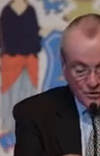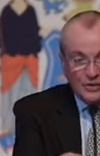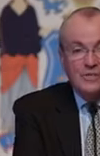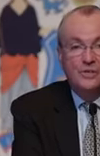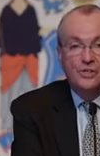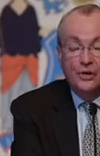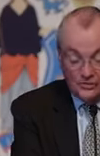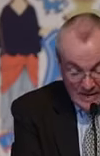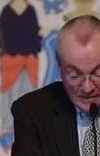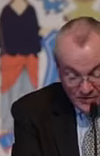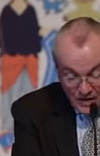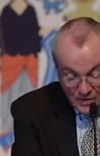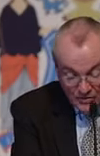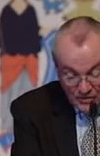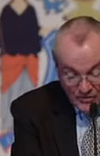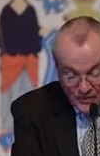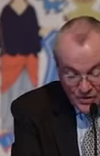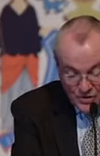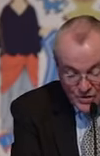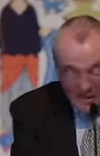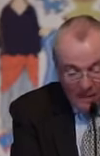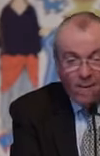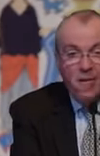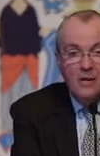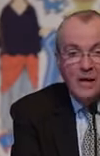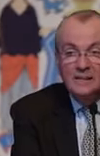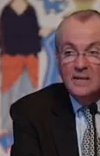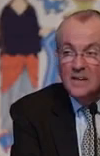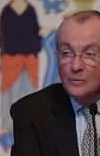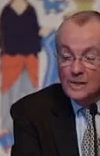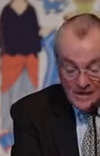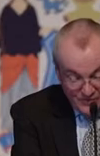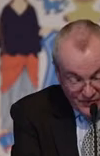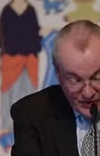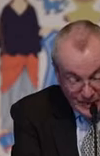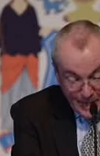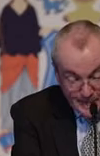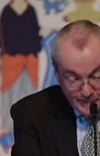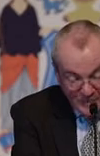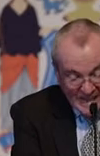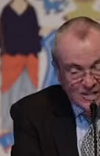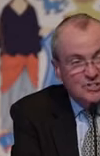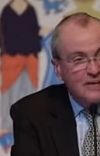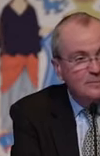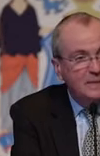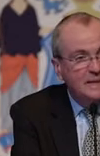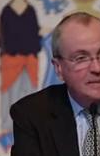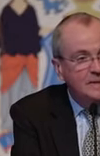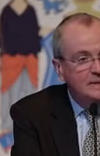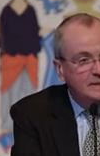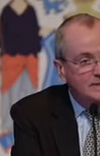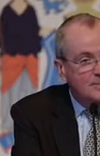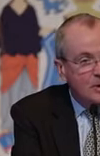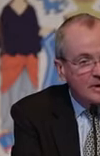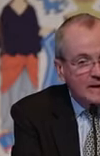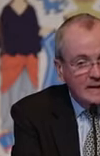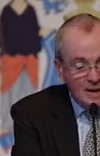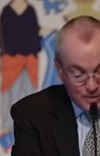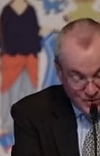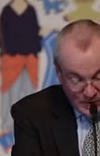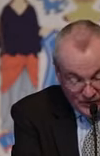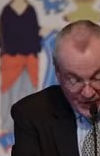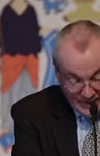the Jersey for Jersey fundraiser for the New Jersey Pandemic Relief Fund. Again, 7 p.m. tomorrow